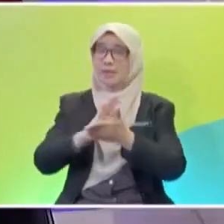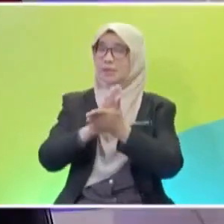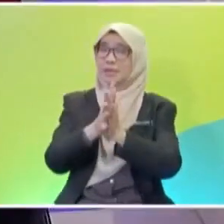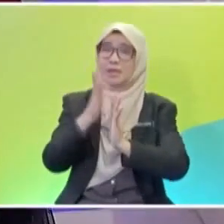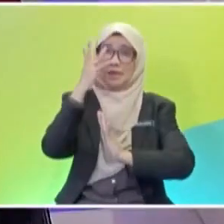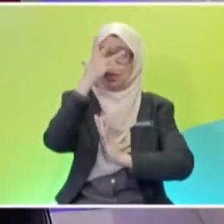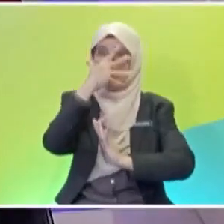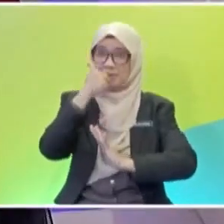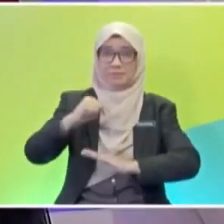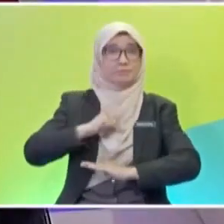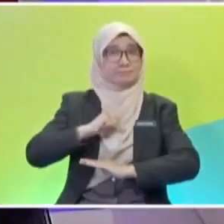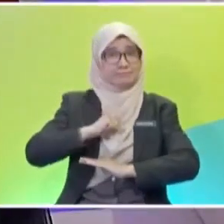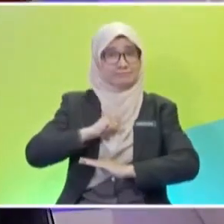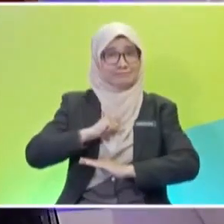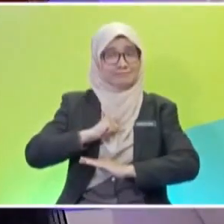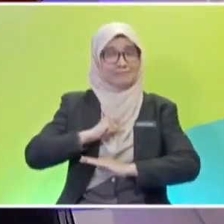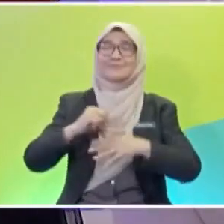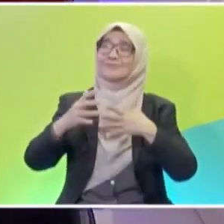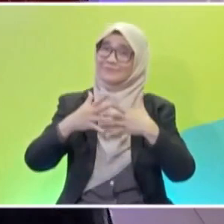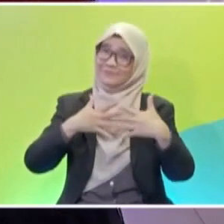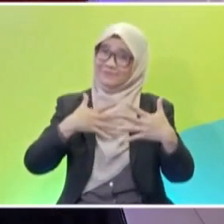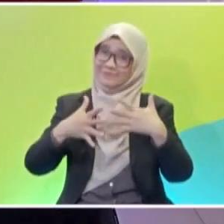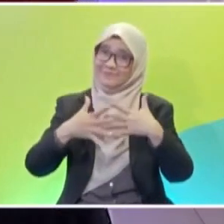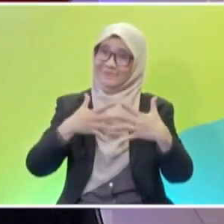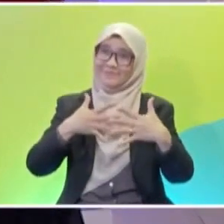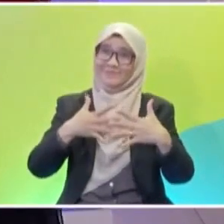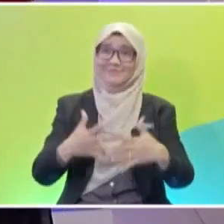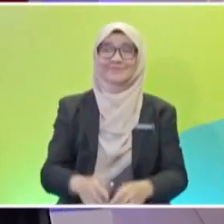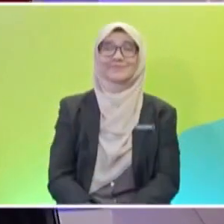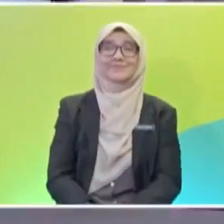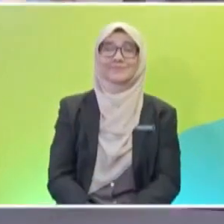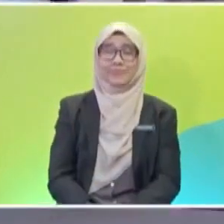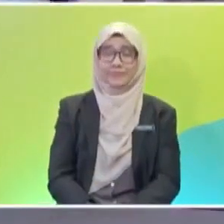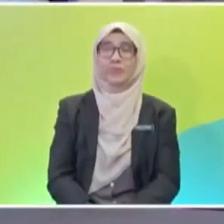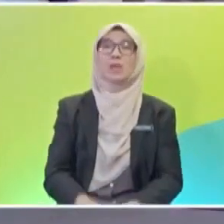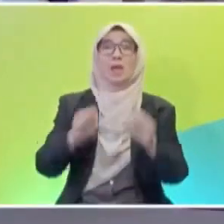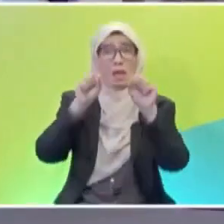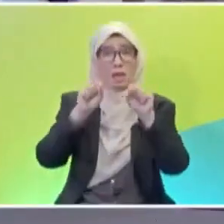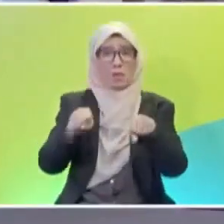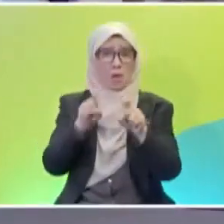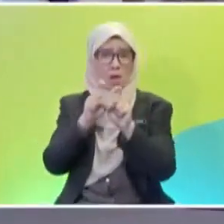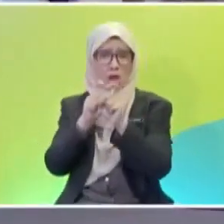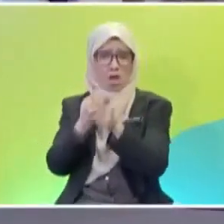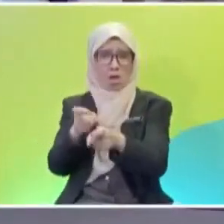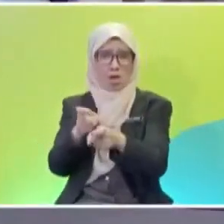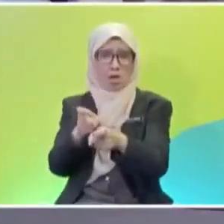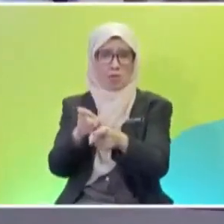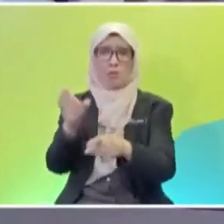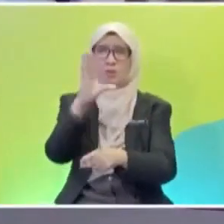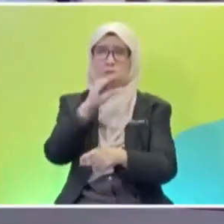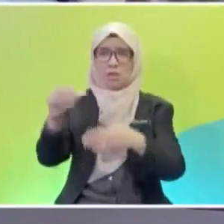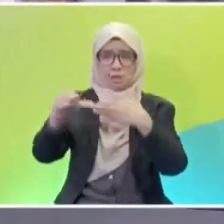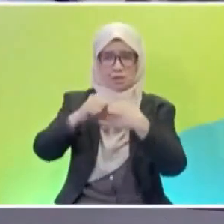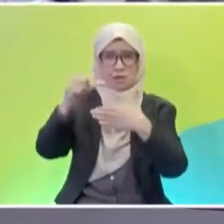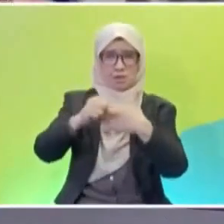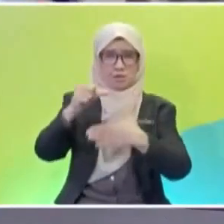will be out there on your faces. I totally agree. It's not just harmful and dangerous to people watching. It's also harmful and dangerous to